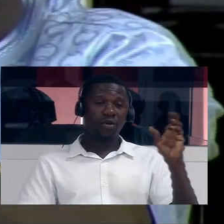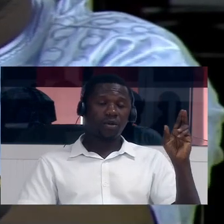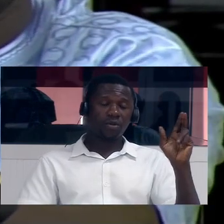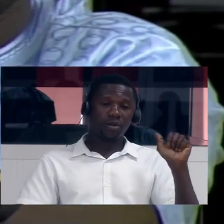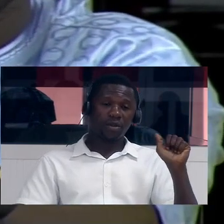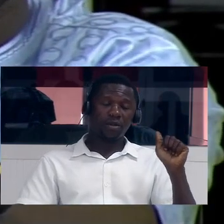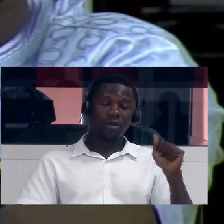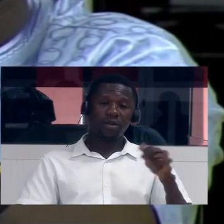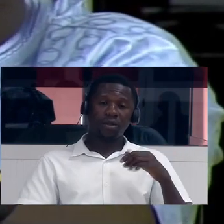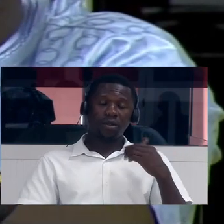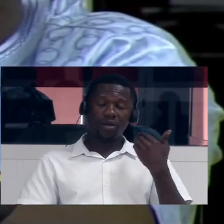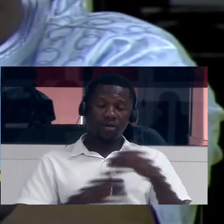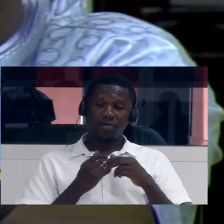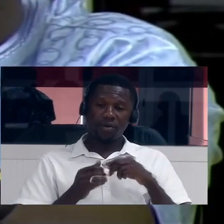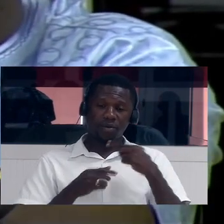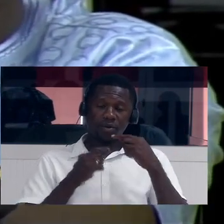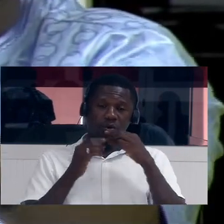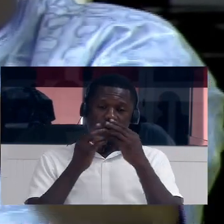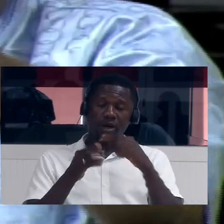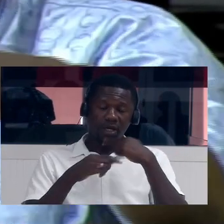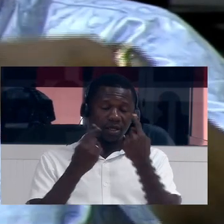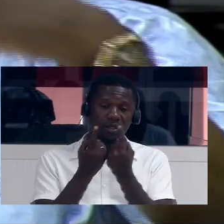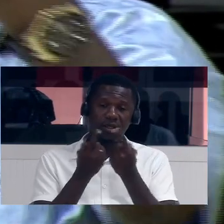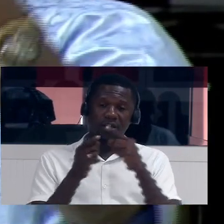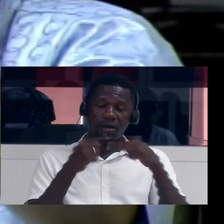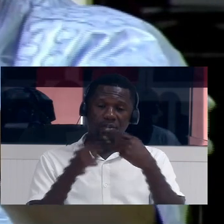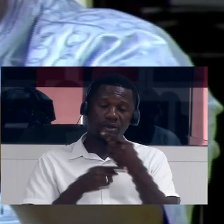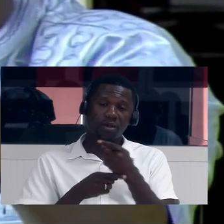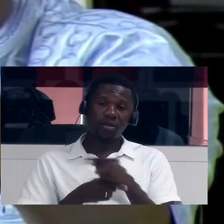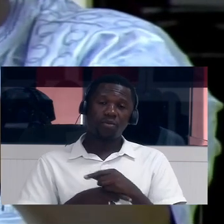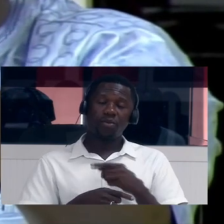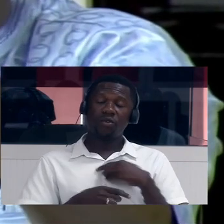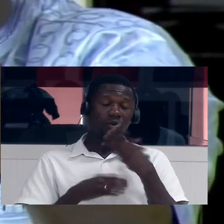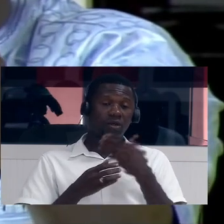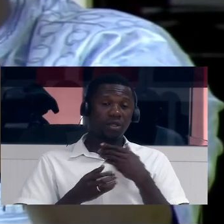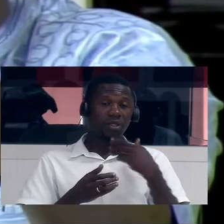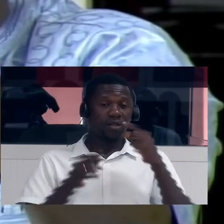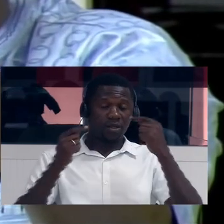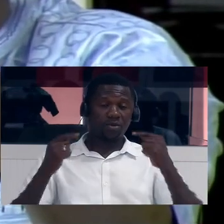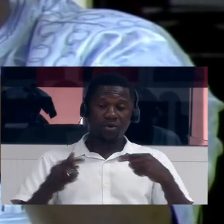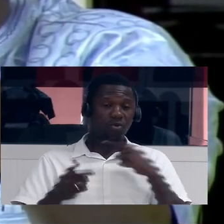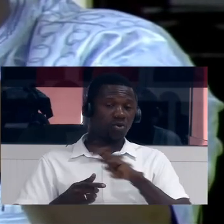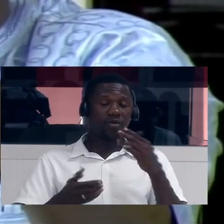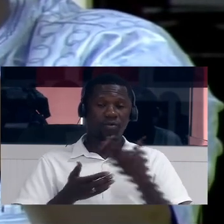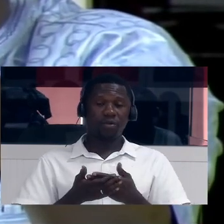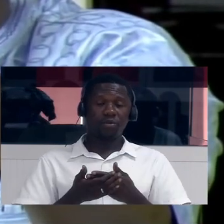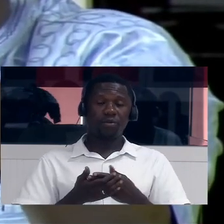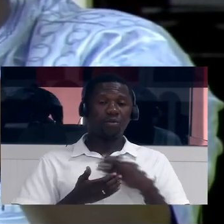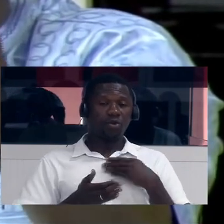his testimony is not yet concluded, mm-hmm. but he's gone beyond this stage